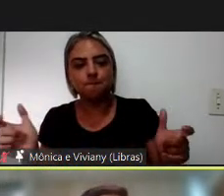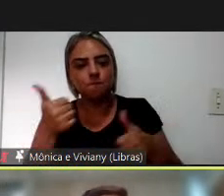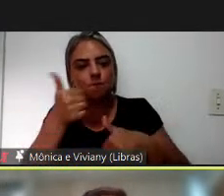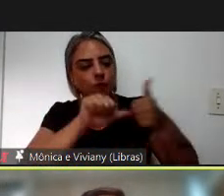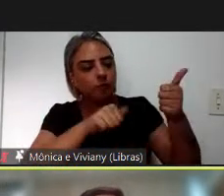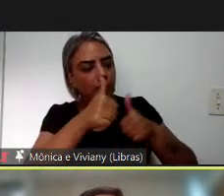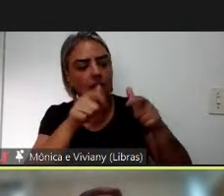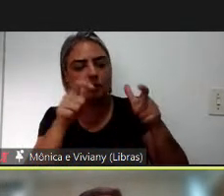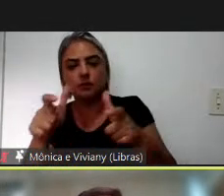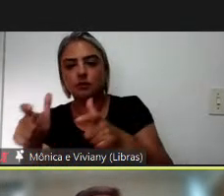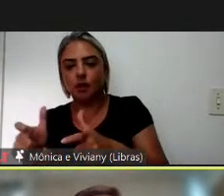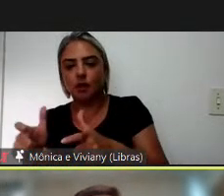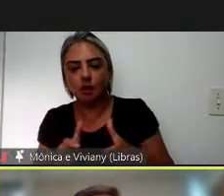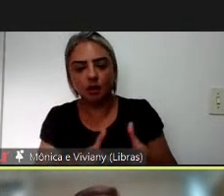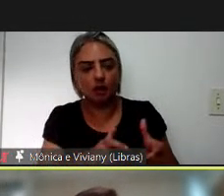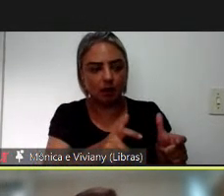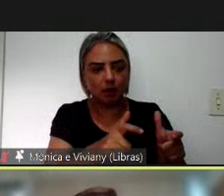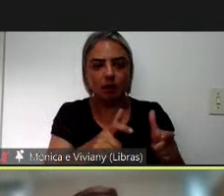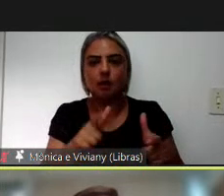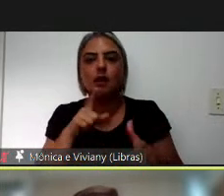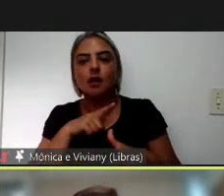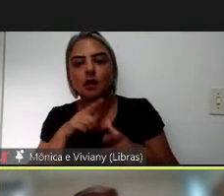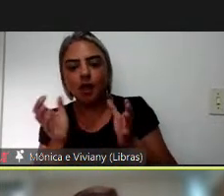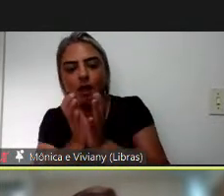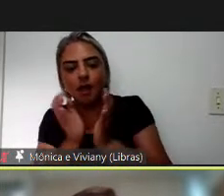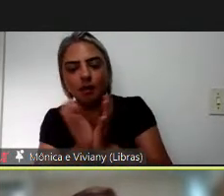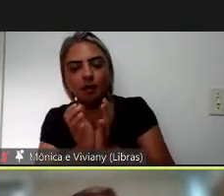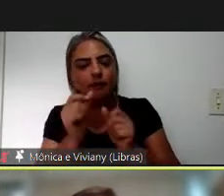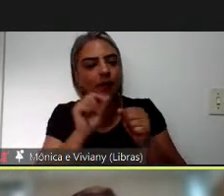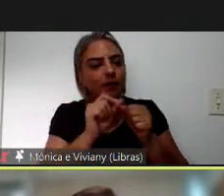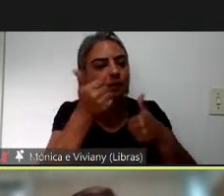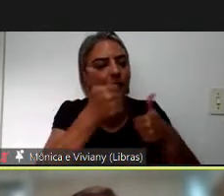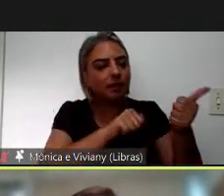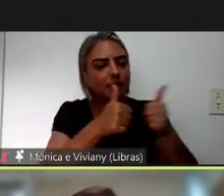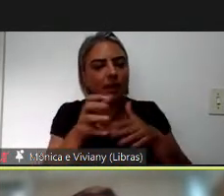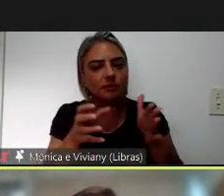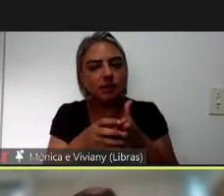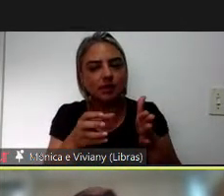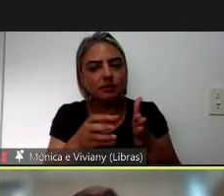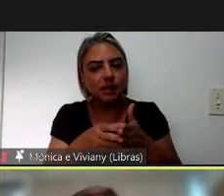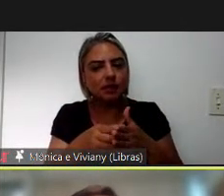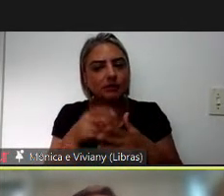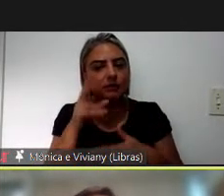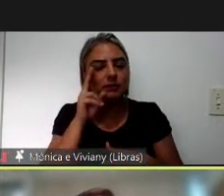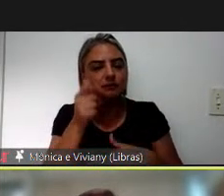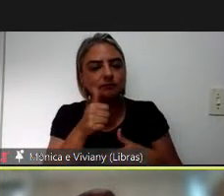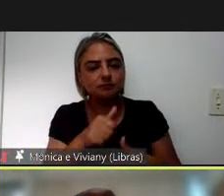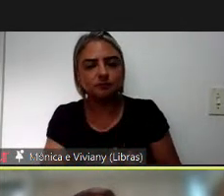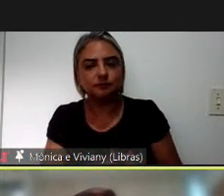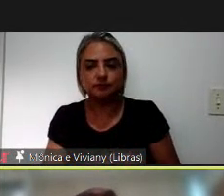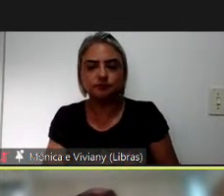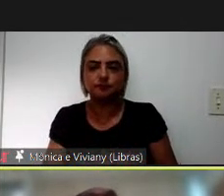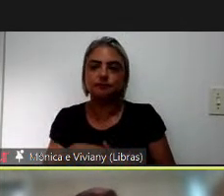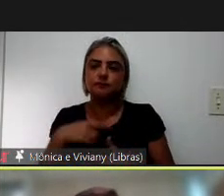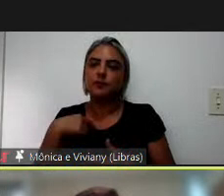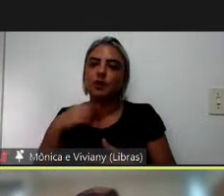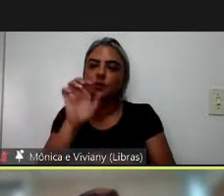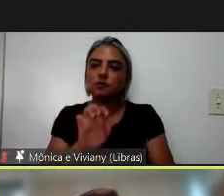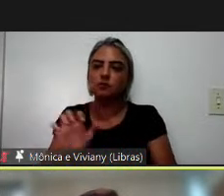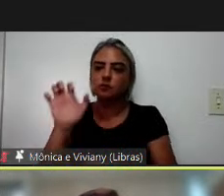local basis, wide the local analysis and